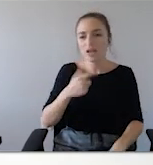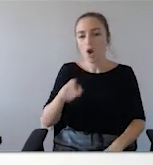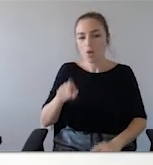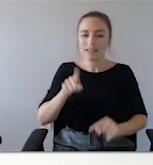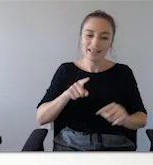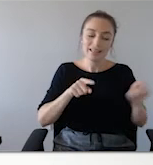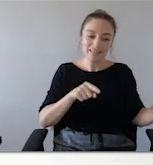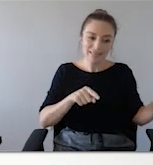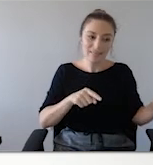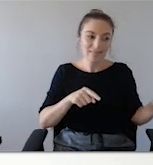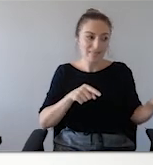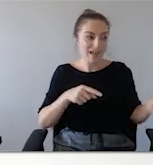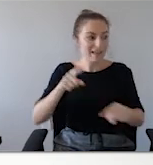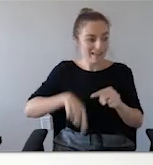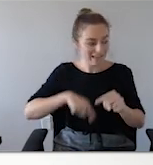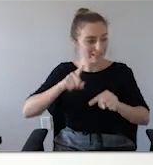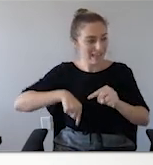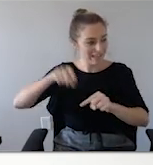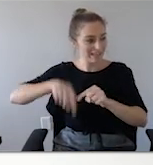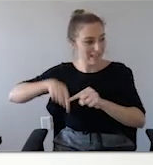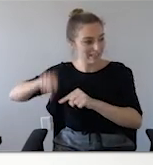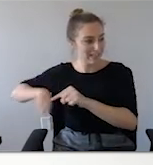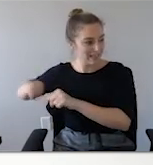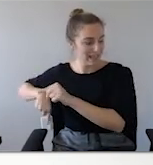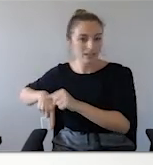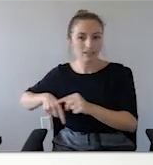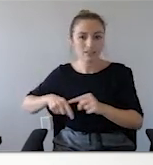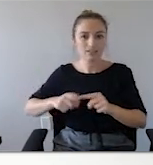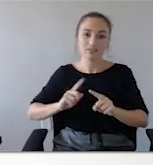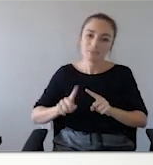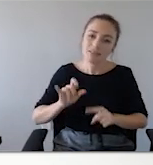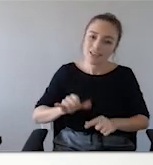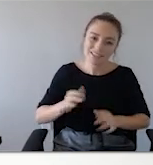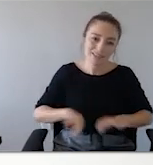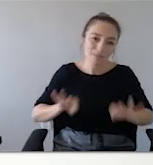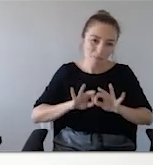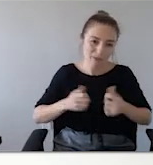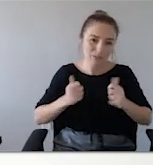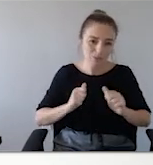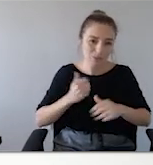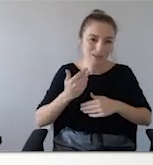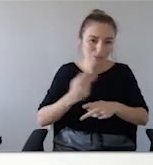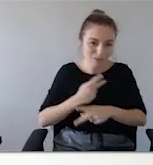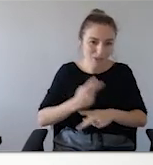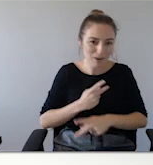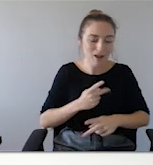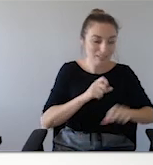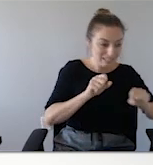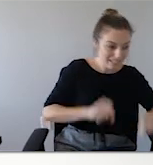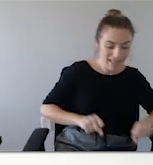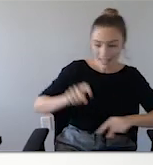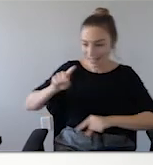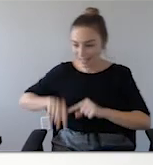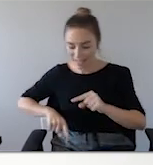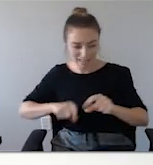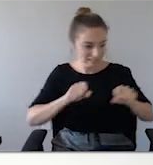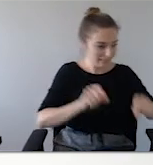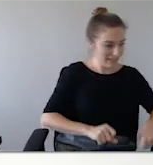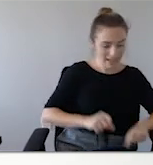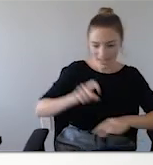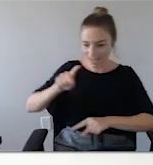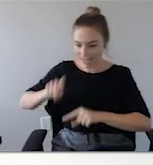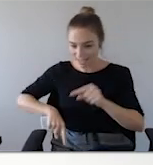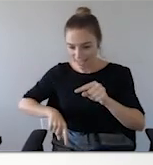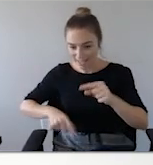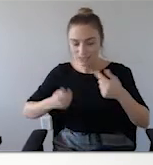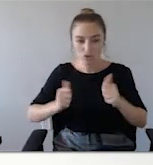what a student can and cannot do in order to get them the services that they need. So you can have those preliminary conversations and knock out some of